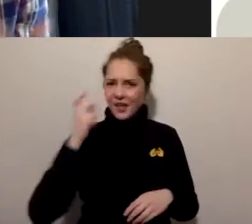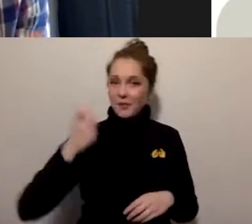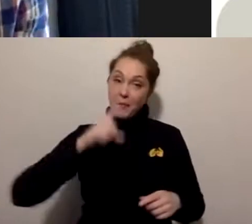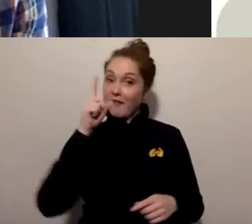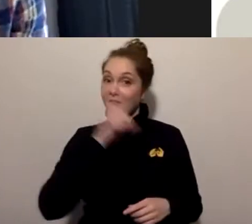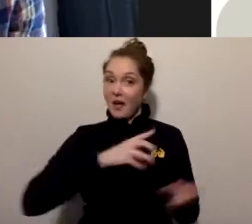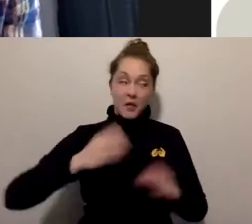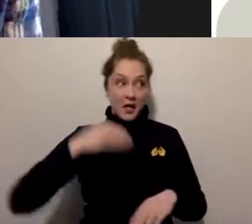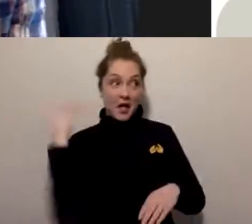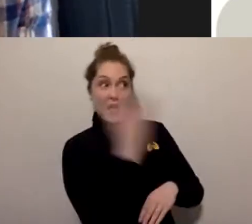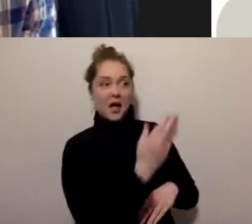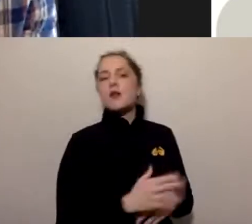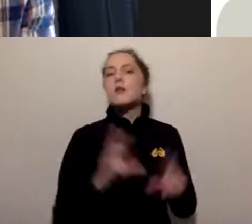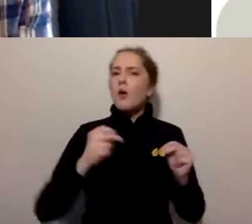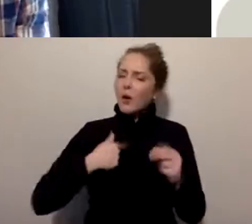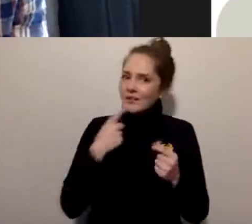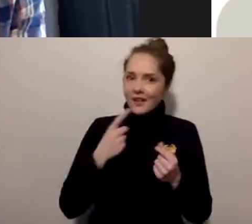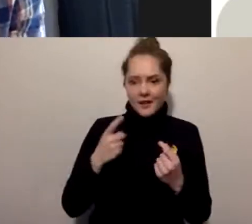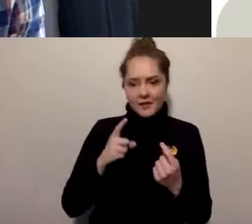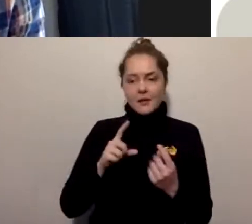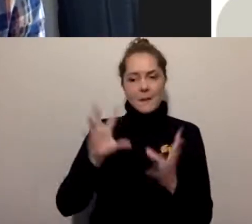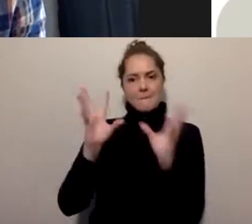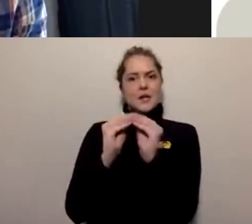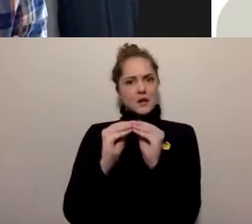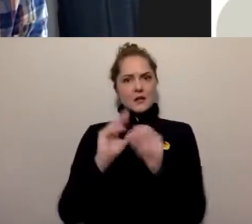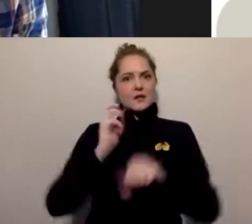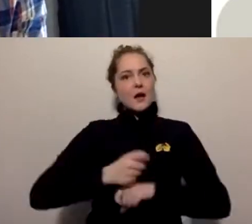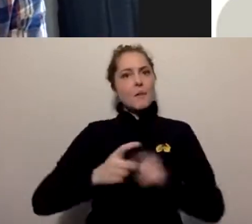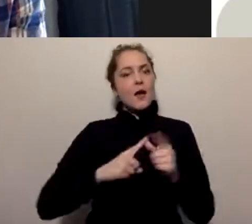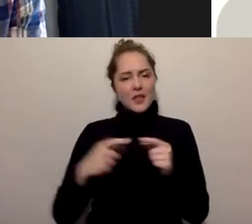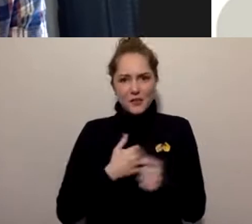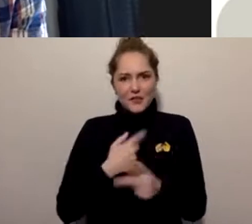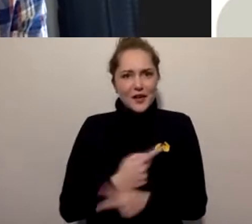I'd rather just tell you, hey, let's meet, and you tell me how we can help and see what we can do.